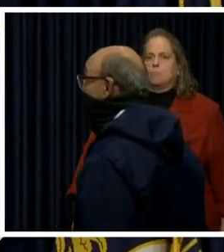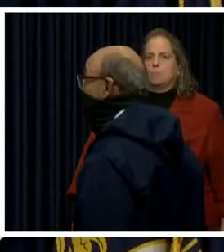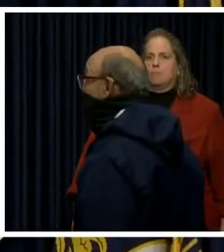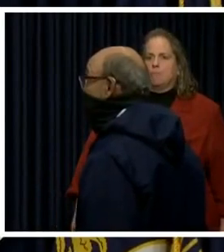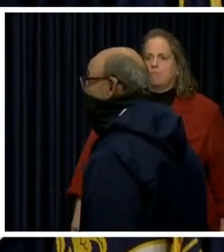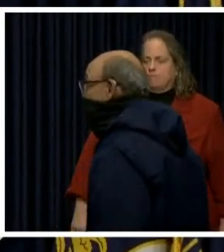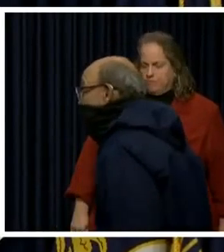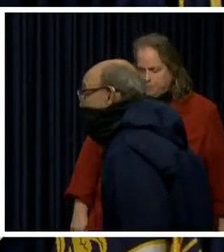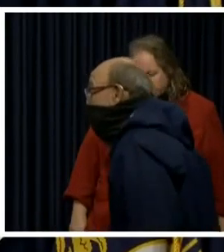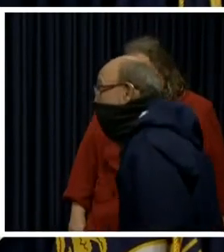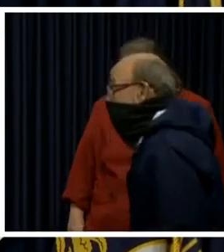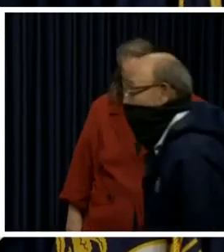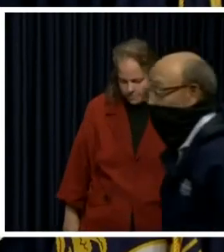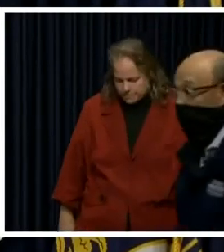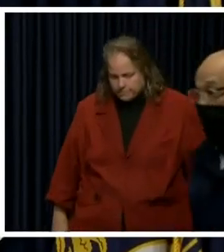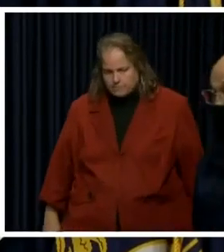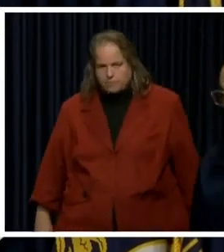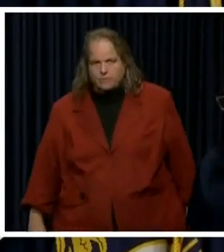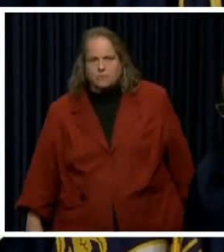Yeah, okay.